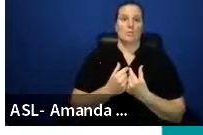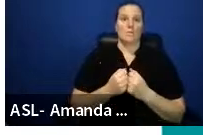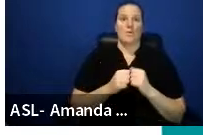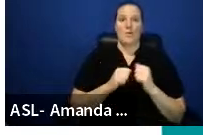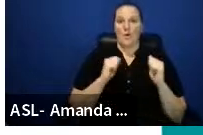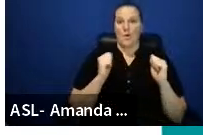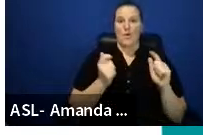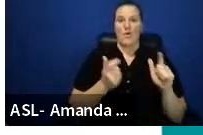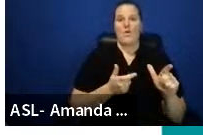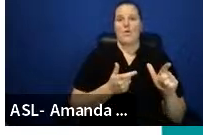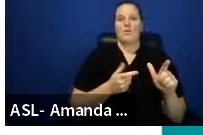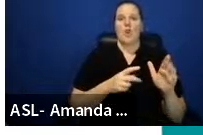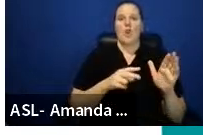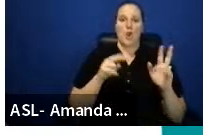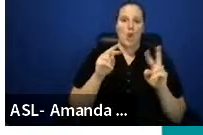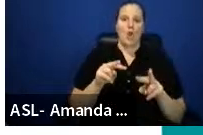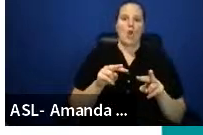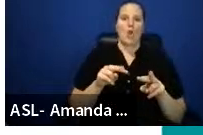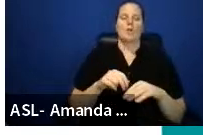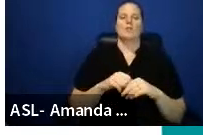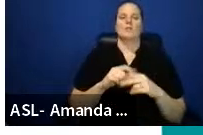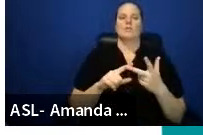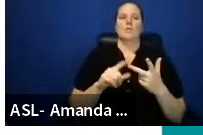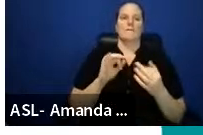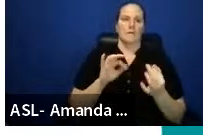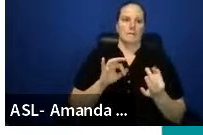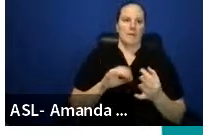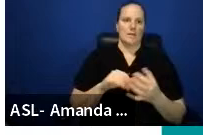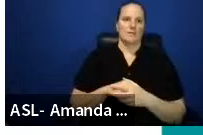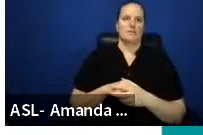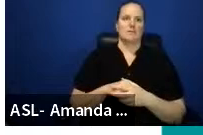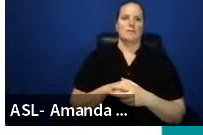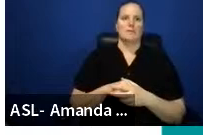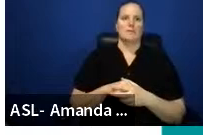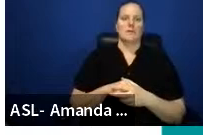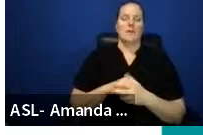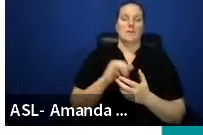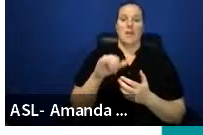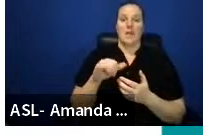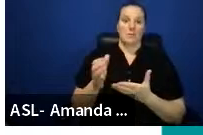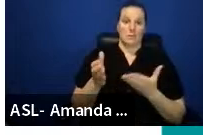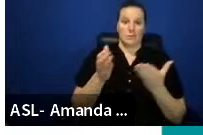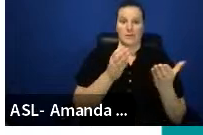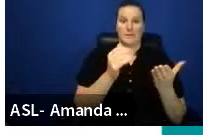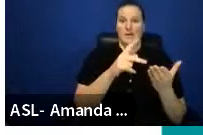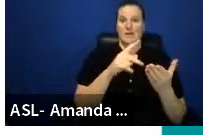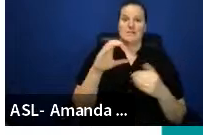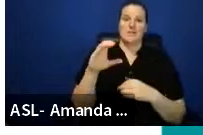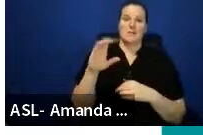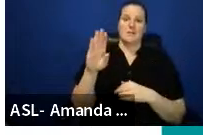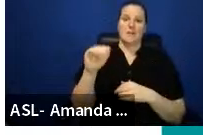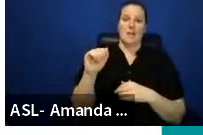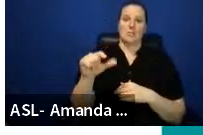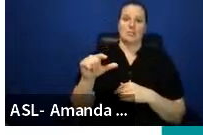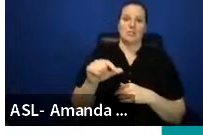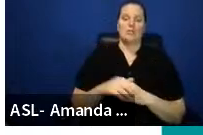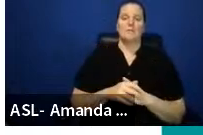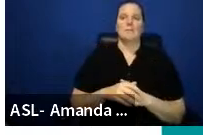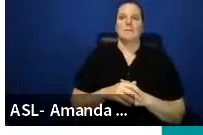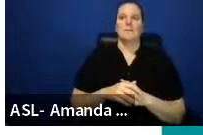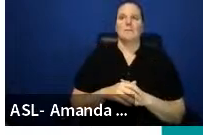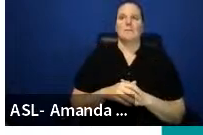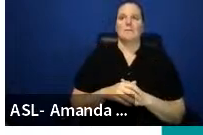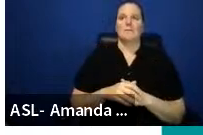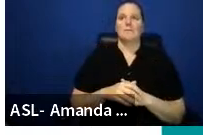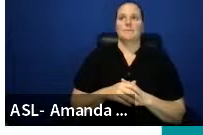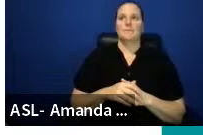to get a good look at, to give us your input. We will take that input back to the CBAG, and that will be